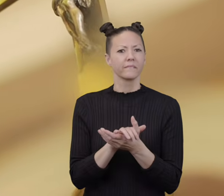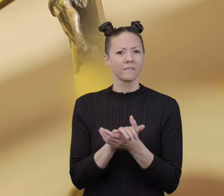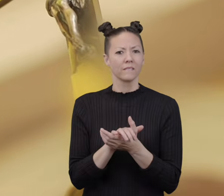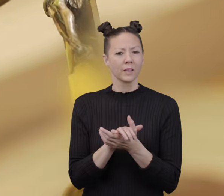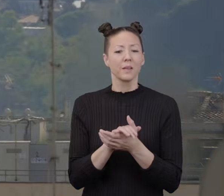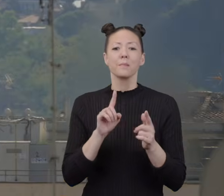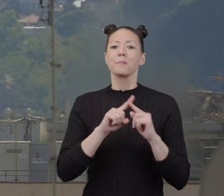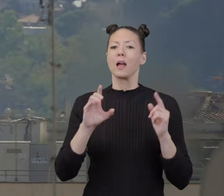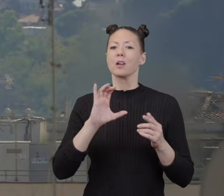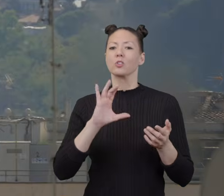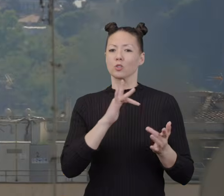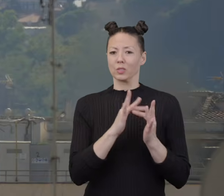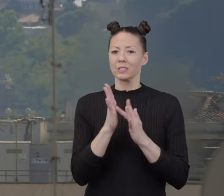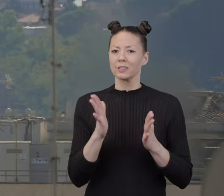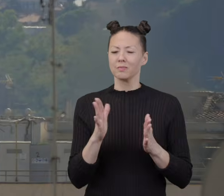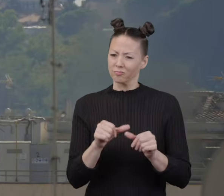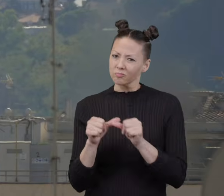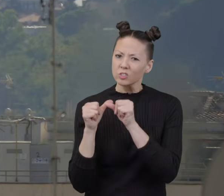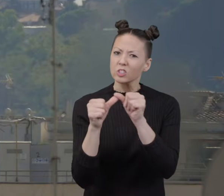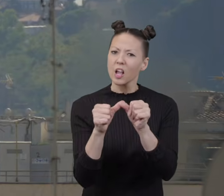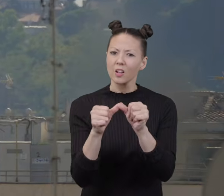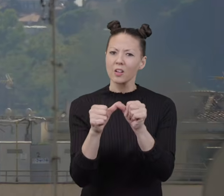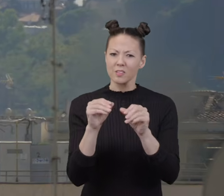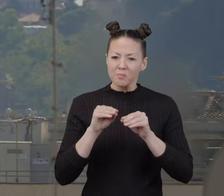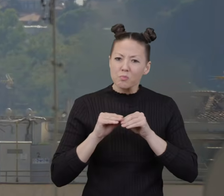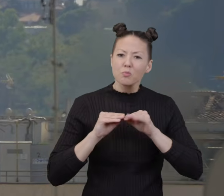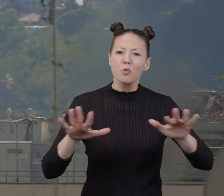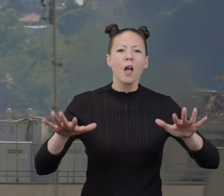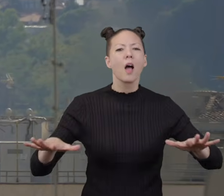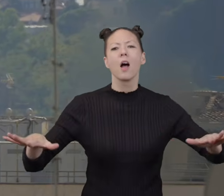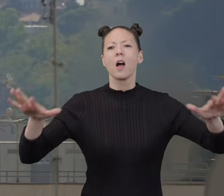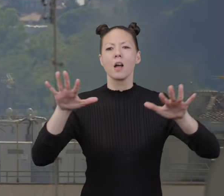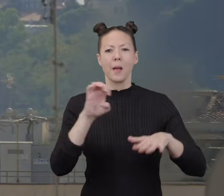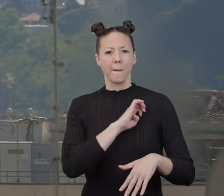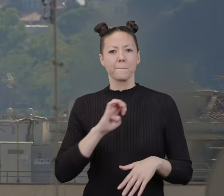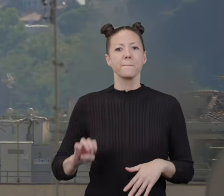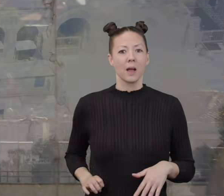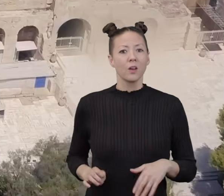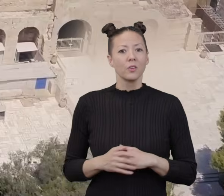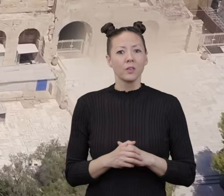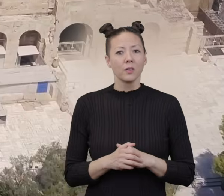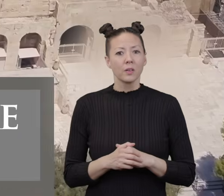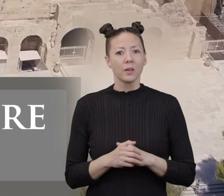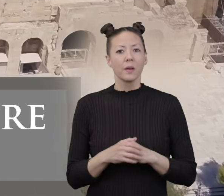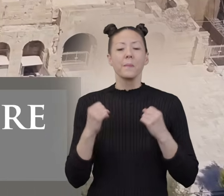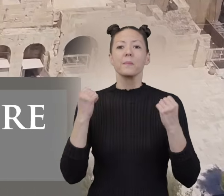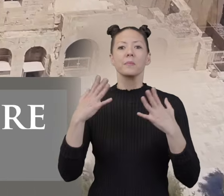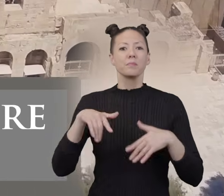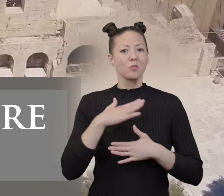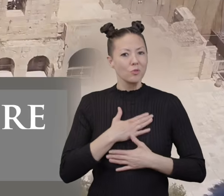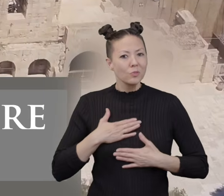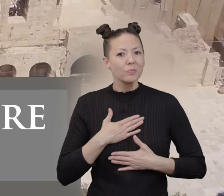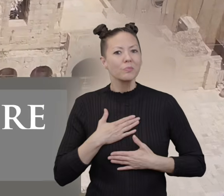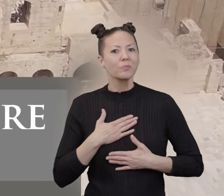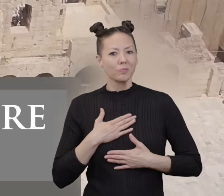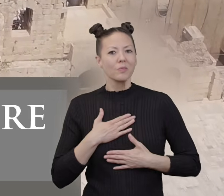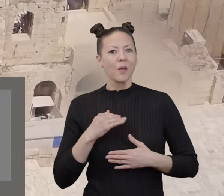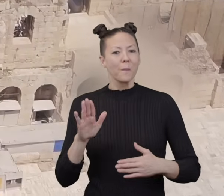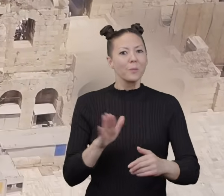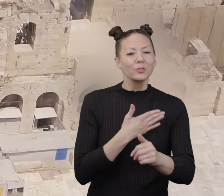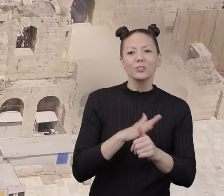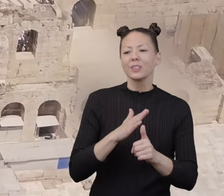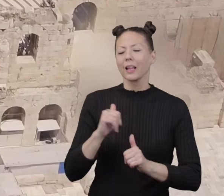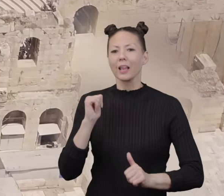beliefs. But Christianity endured and spread throughout the empire. Some entertainment the people of Rome enjoyed